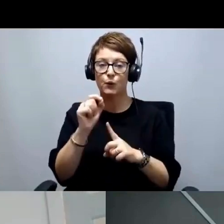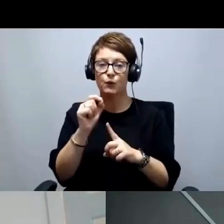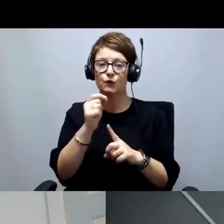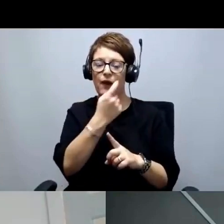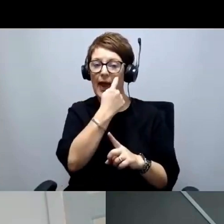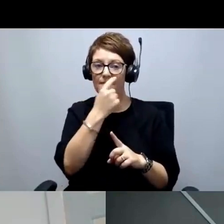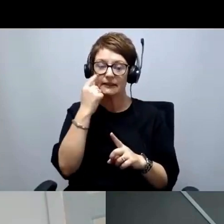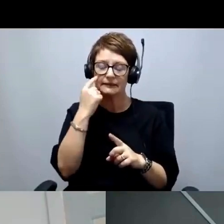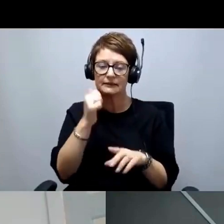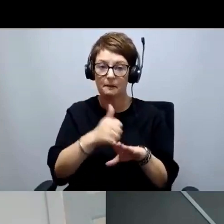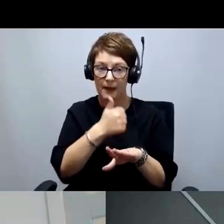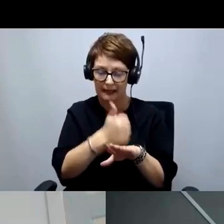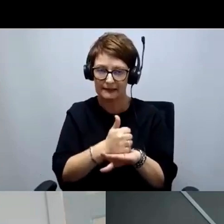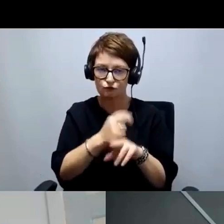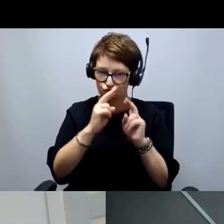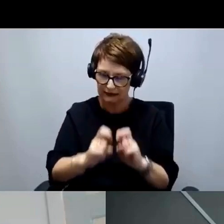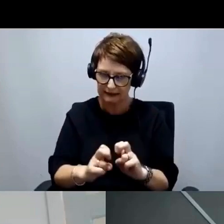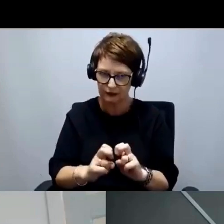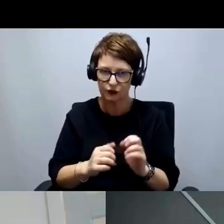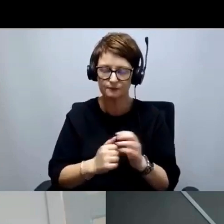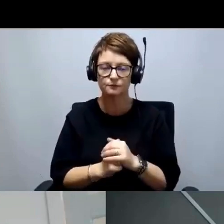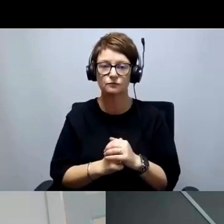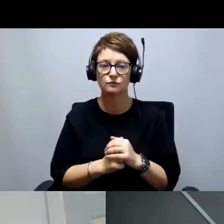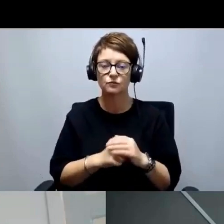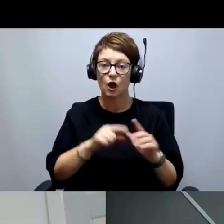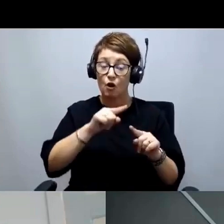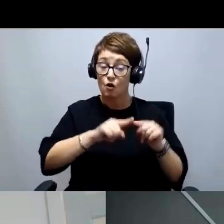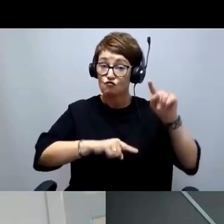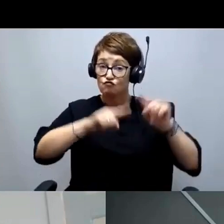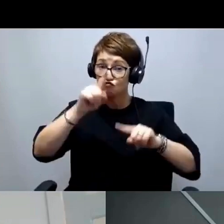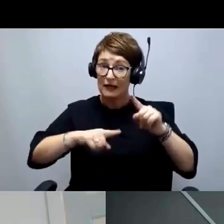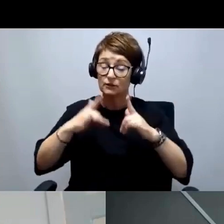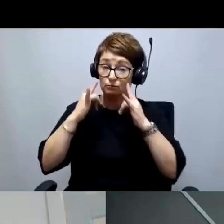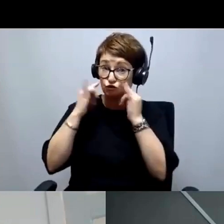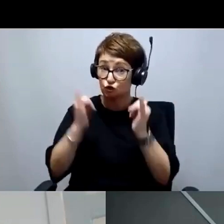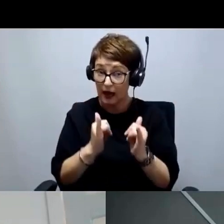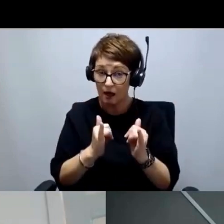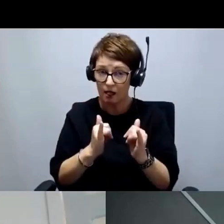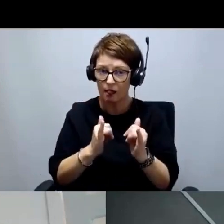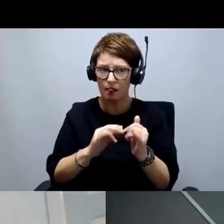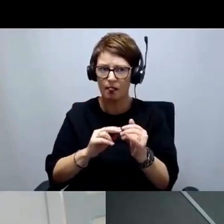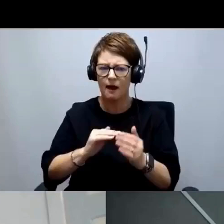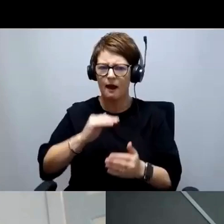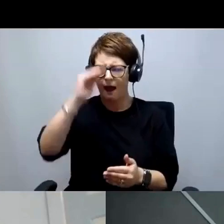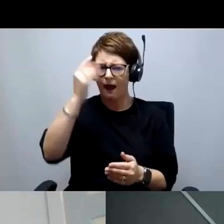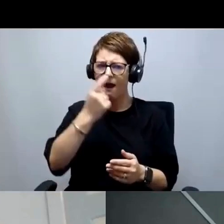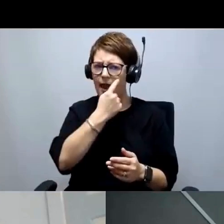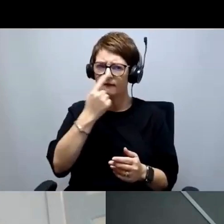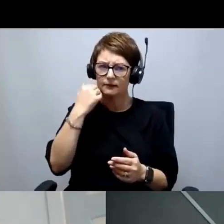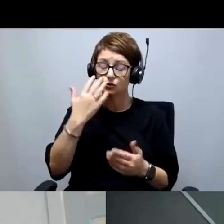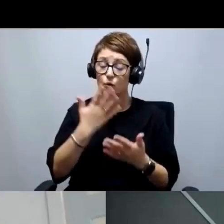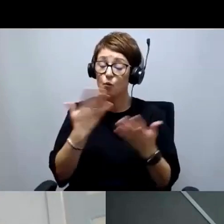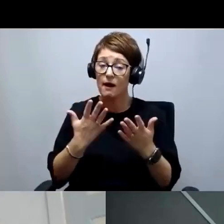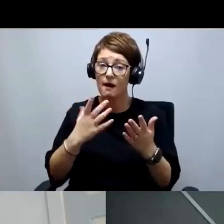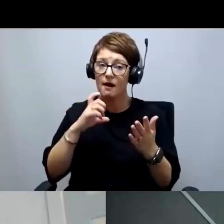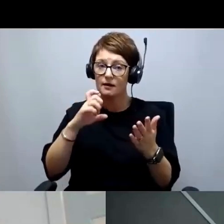for example, a randomized controlled trial, the highest level of evidence possible in medicine, underway in